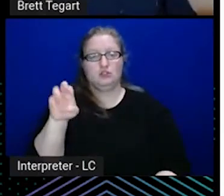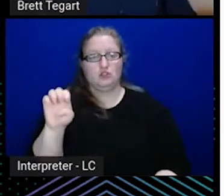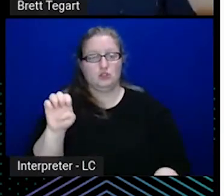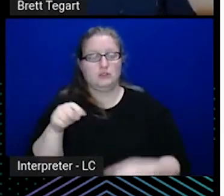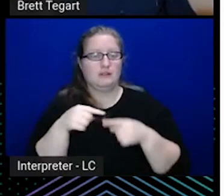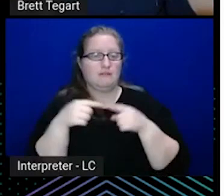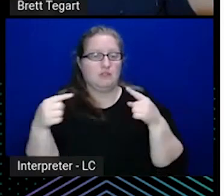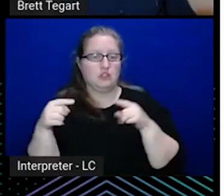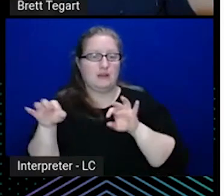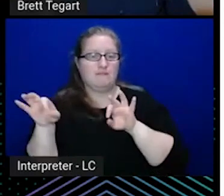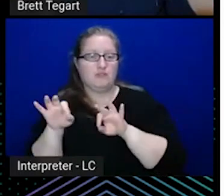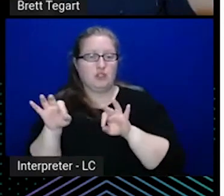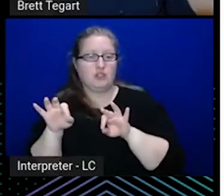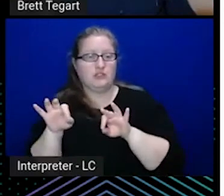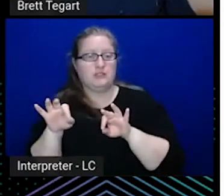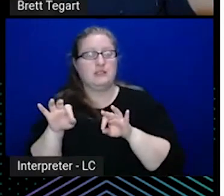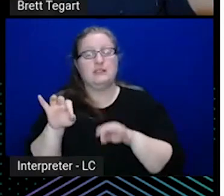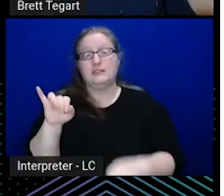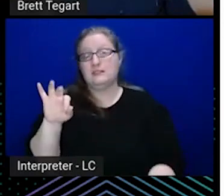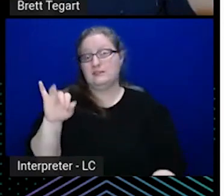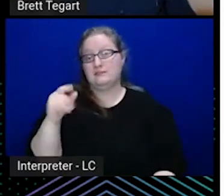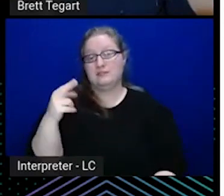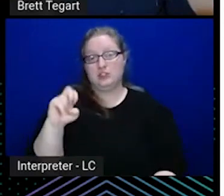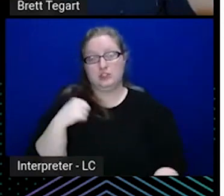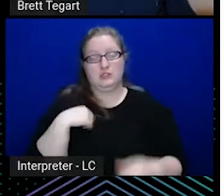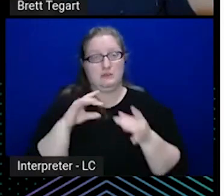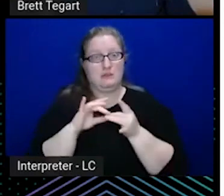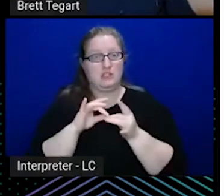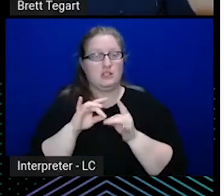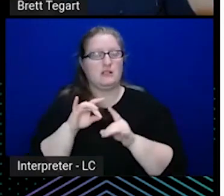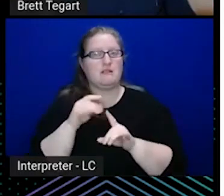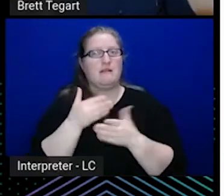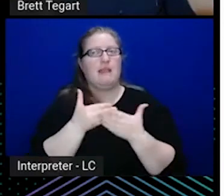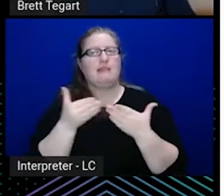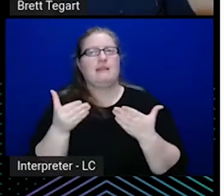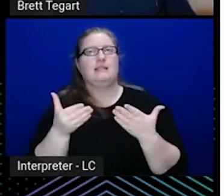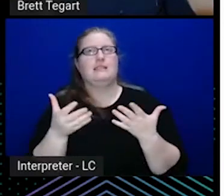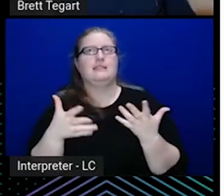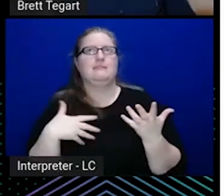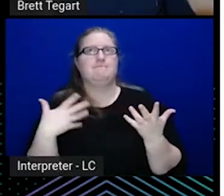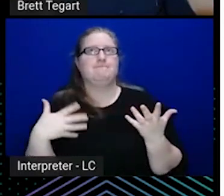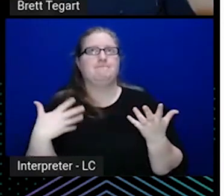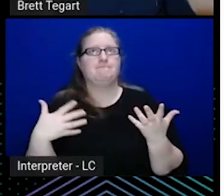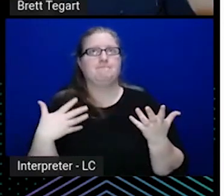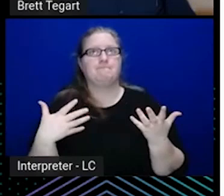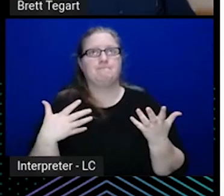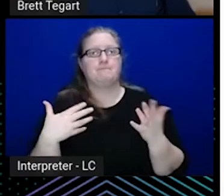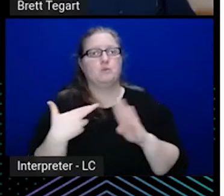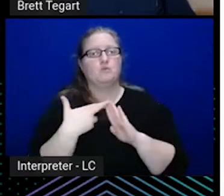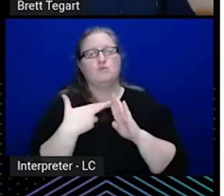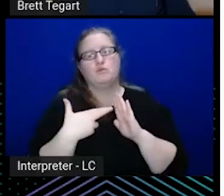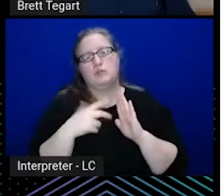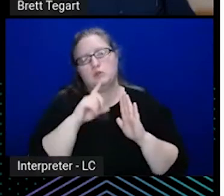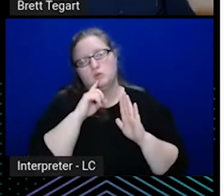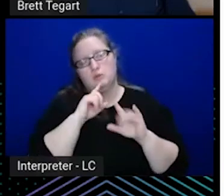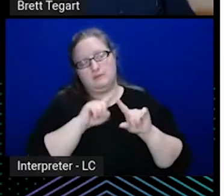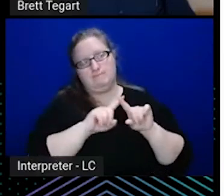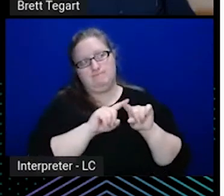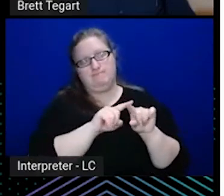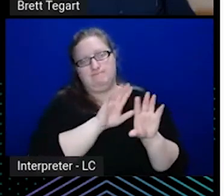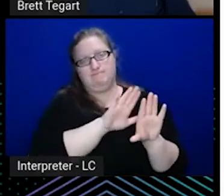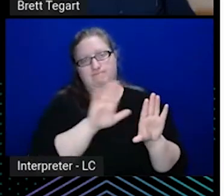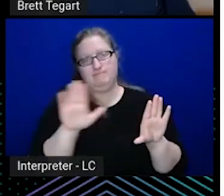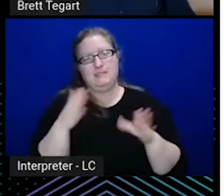What are fixtures? As I said, fixtures are things that, again, these are rules of thumb. Some things